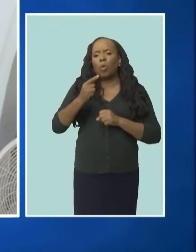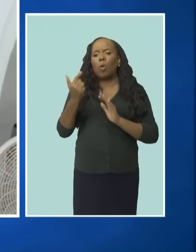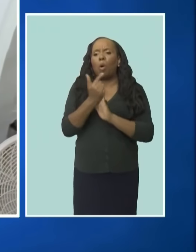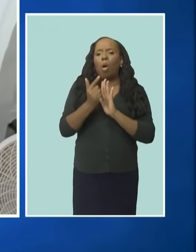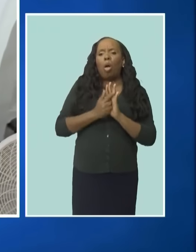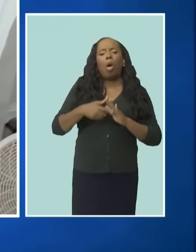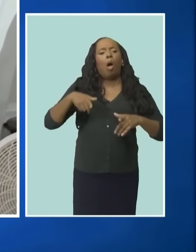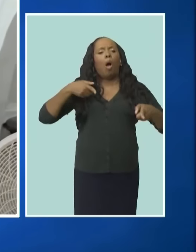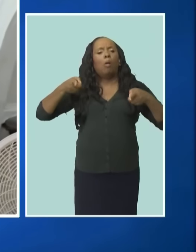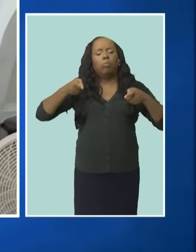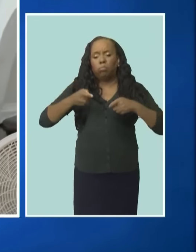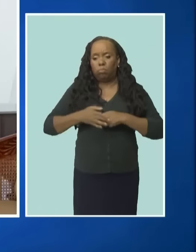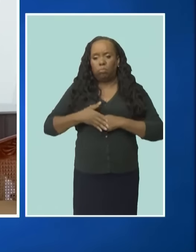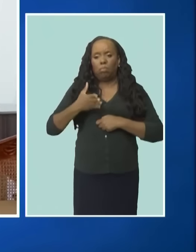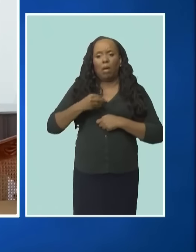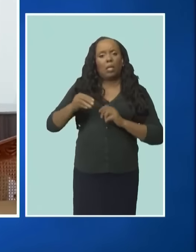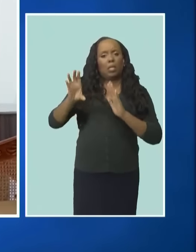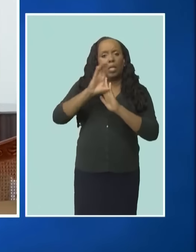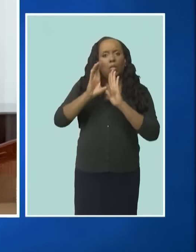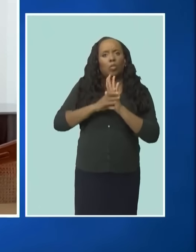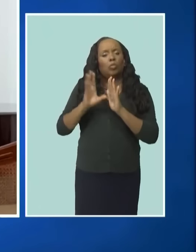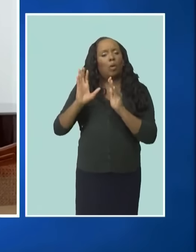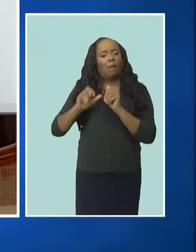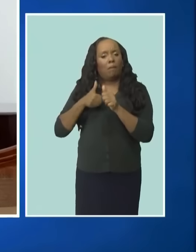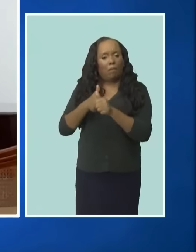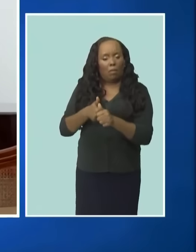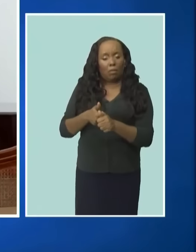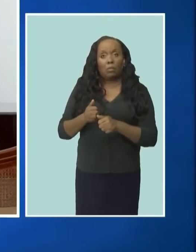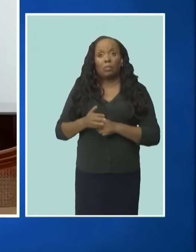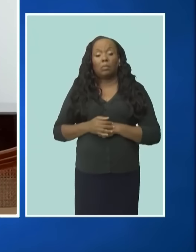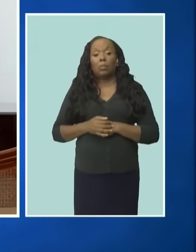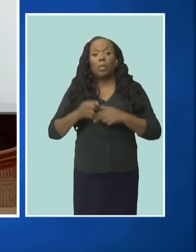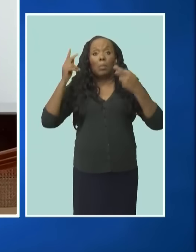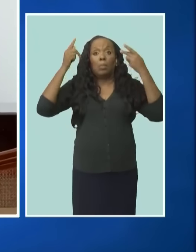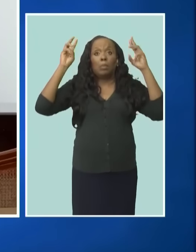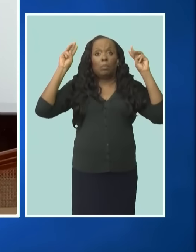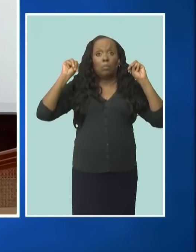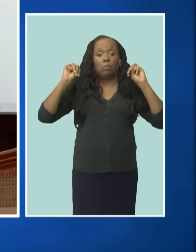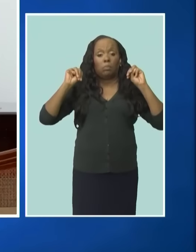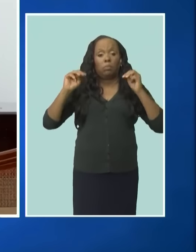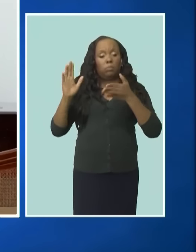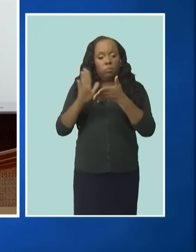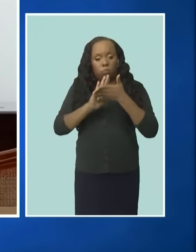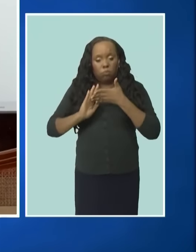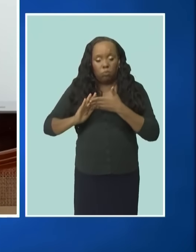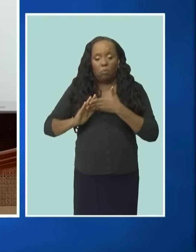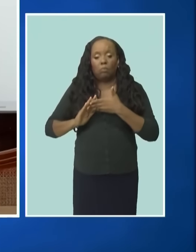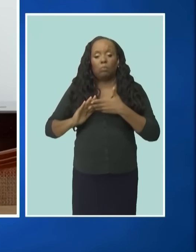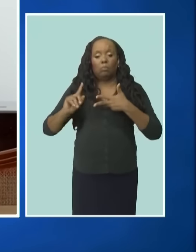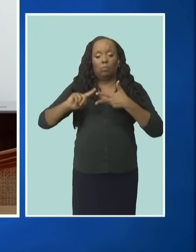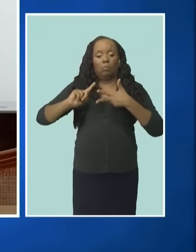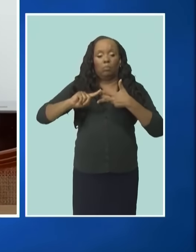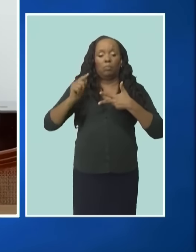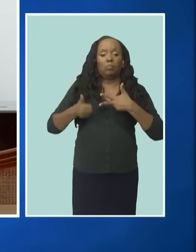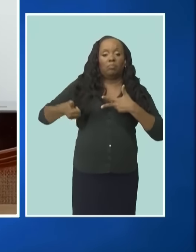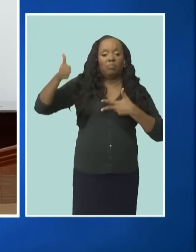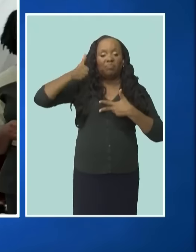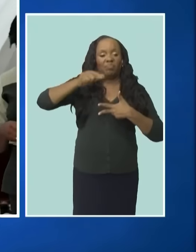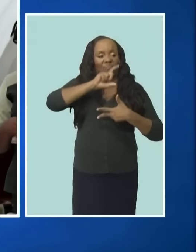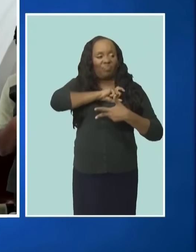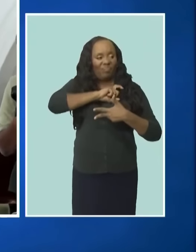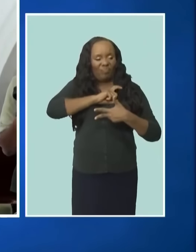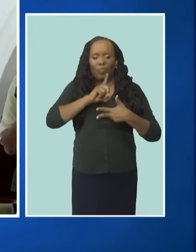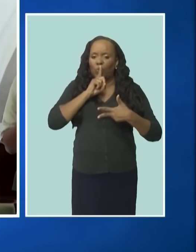and the Constitution. The Prime Minister also commended the Commissioner of Police for leading lawmen in the fight against